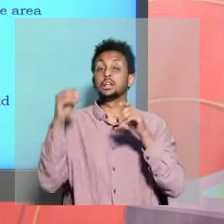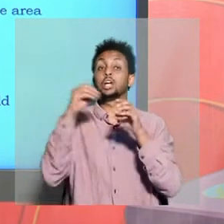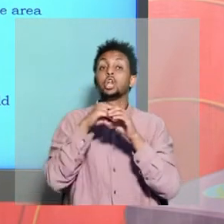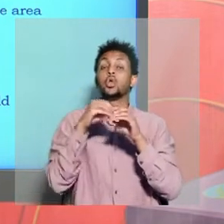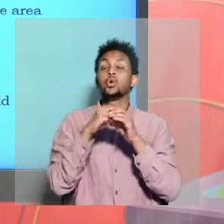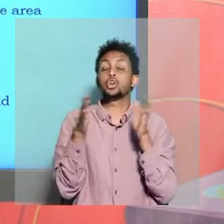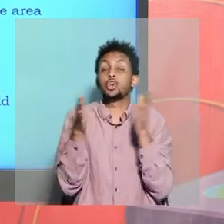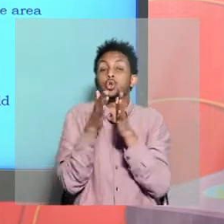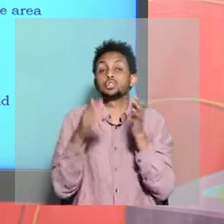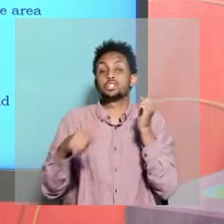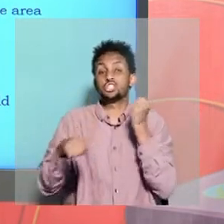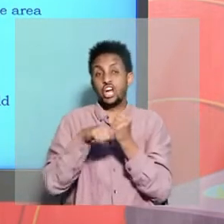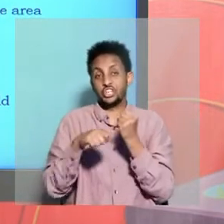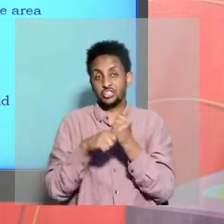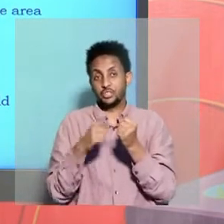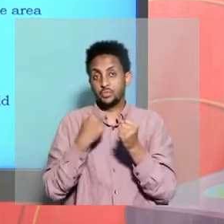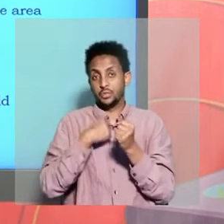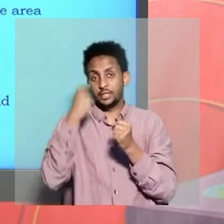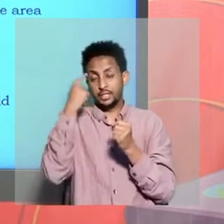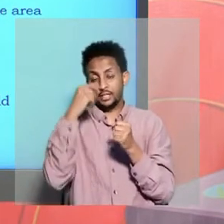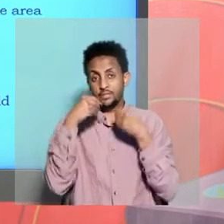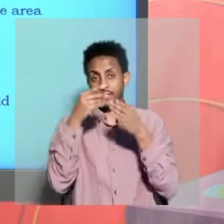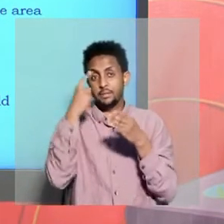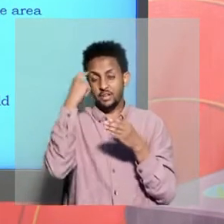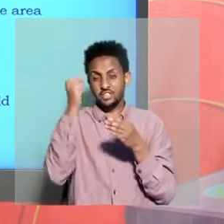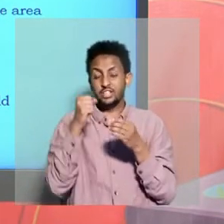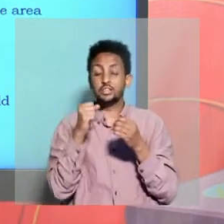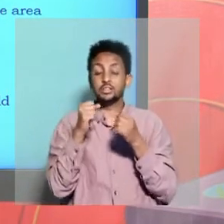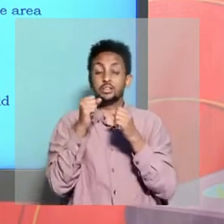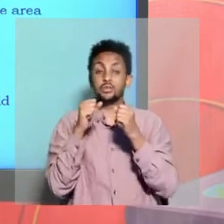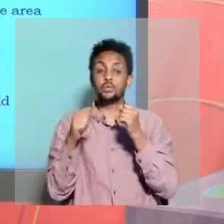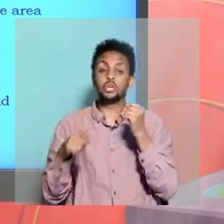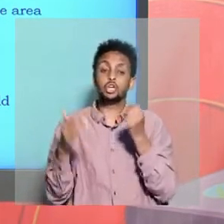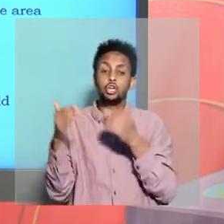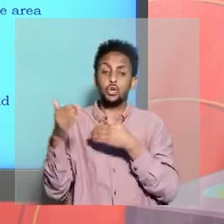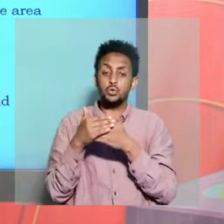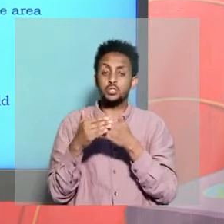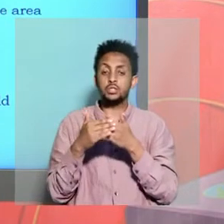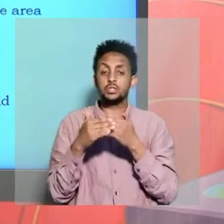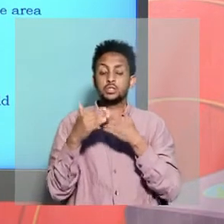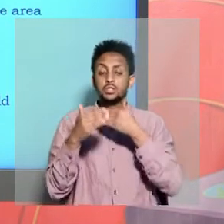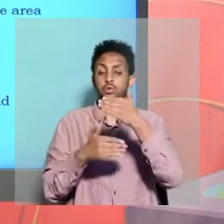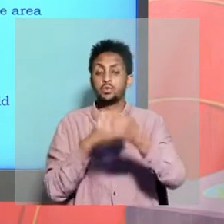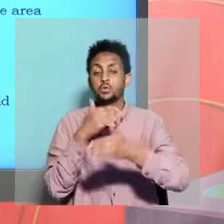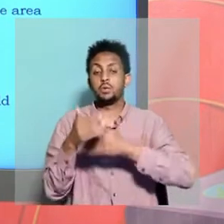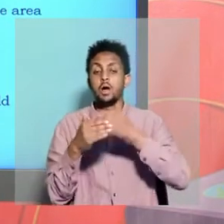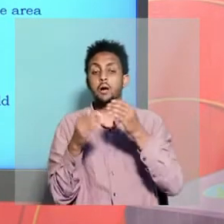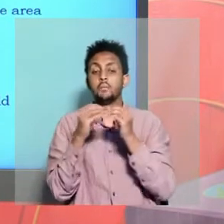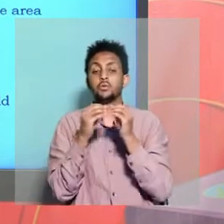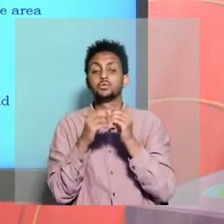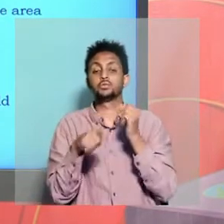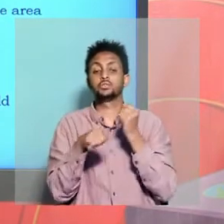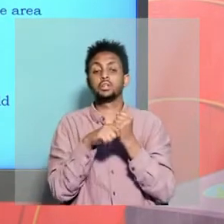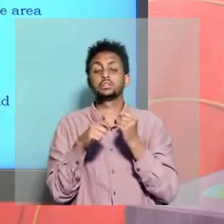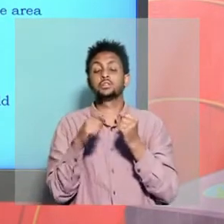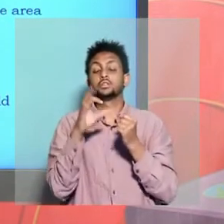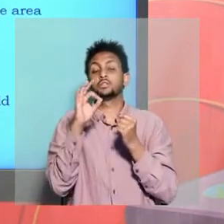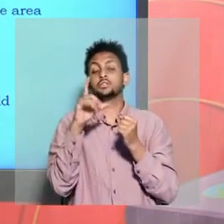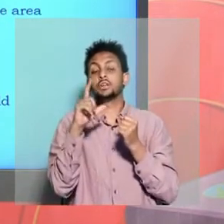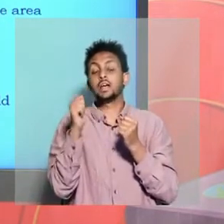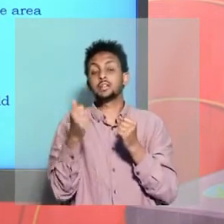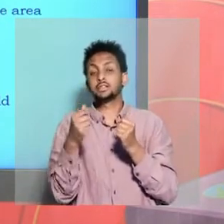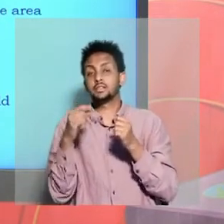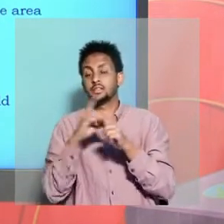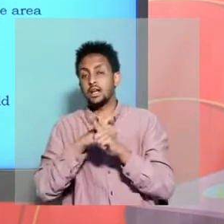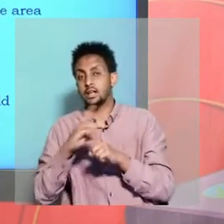enclosed charge. In a given imaginary surface, you can enclose the certain or the total amount of the charge. So flux phi has